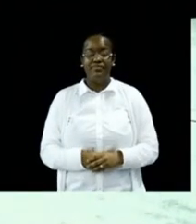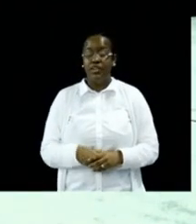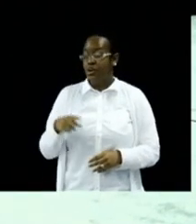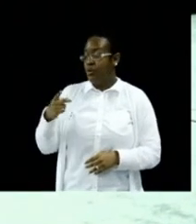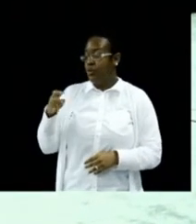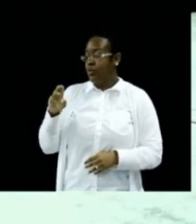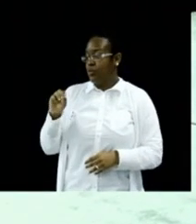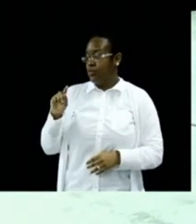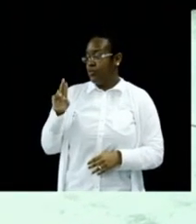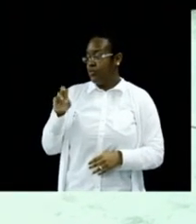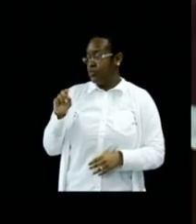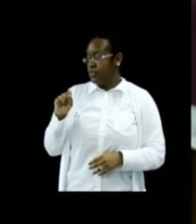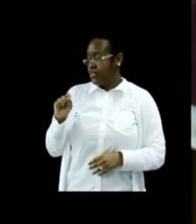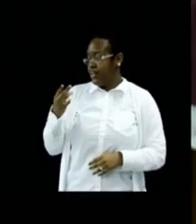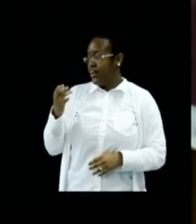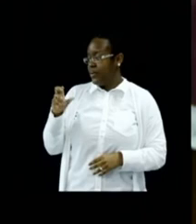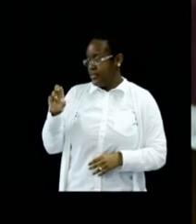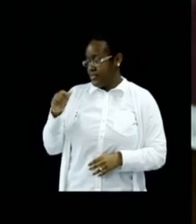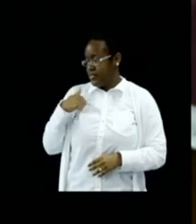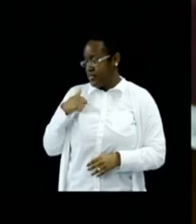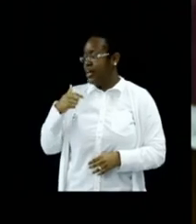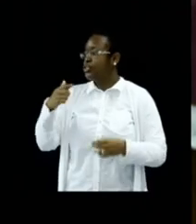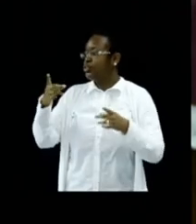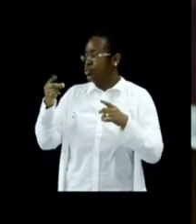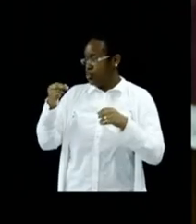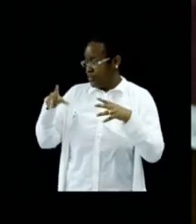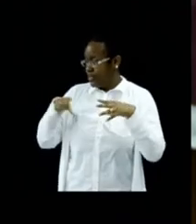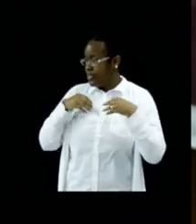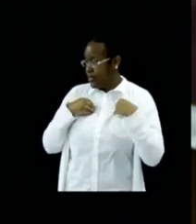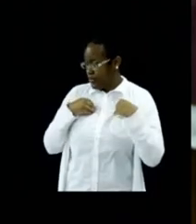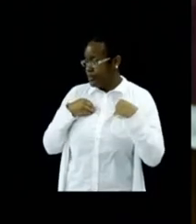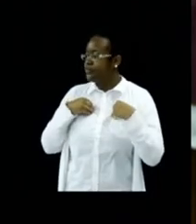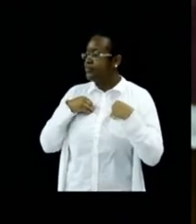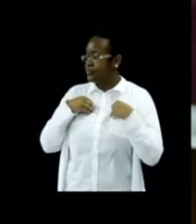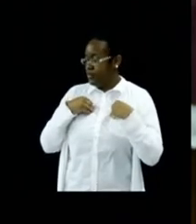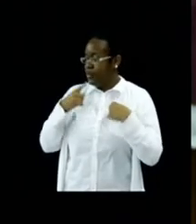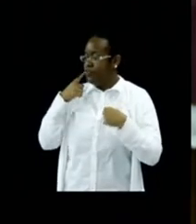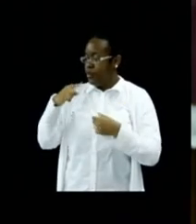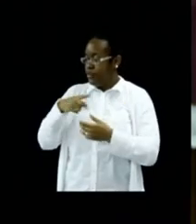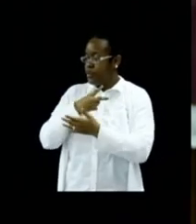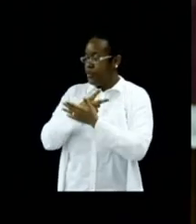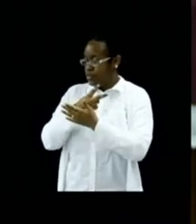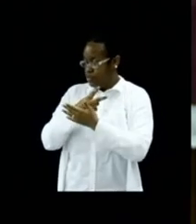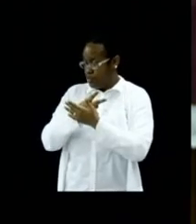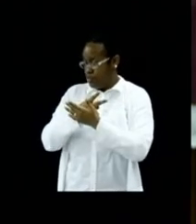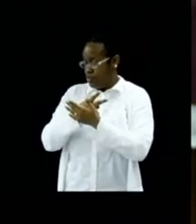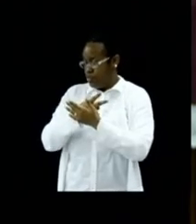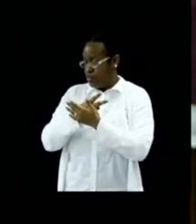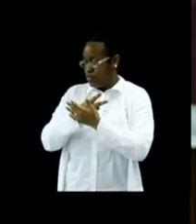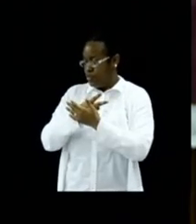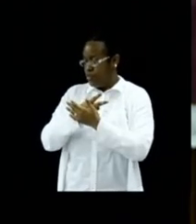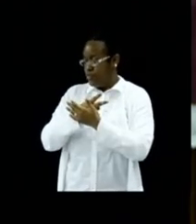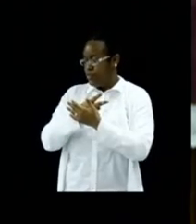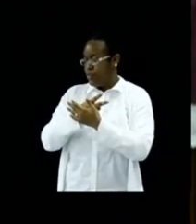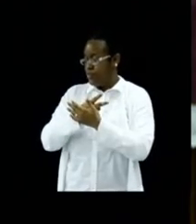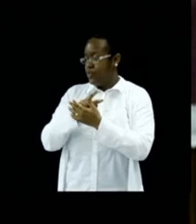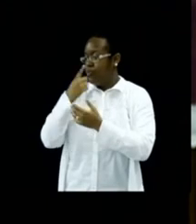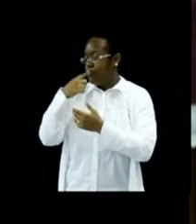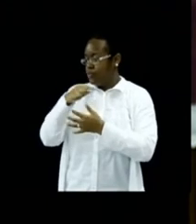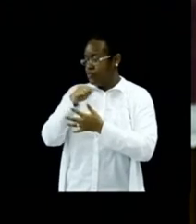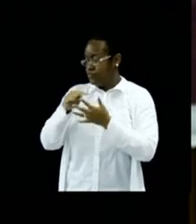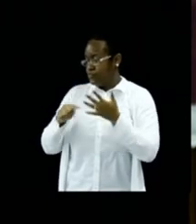Provost Harris, I accept the recommendations of the Graduate School and the Barbara Jordan Mickey Leland School of Public